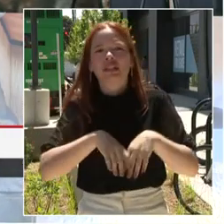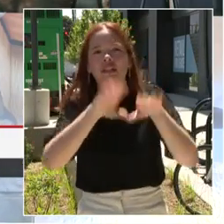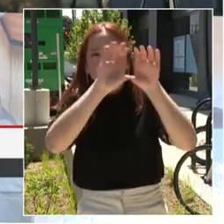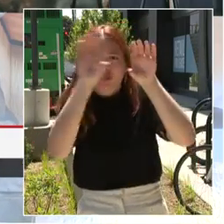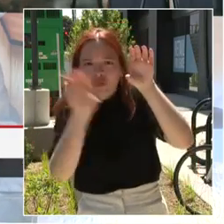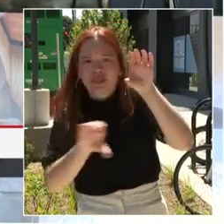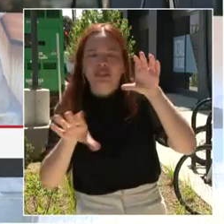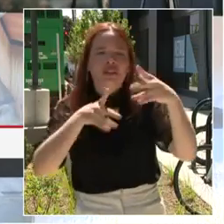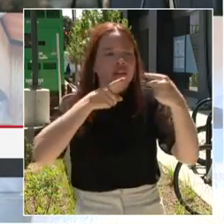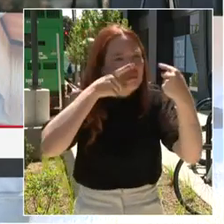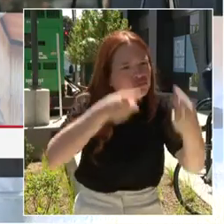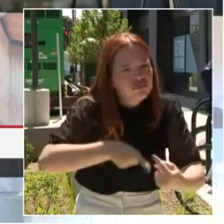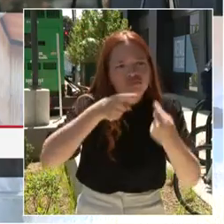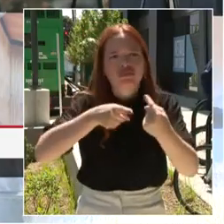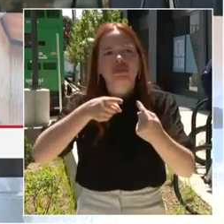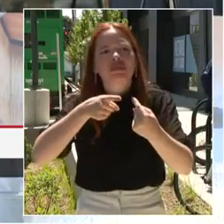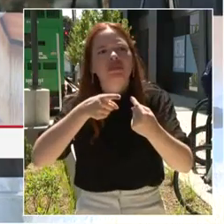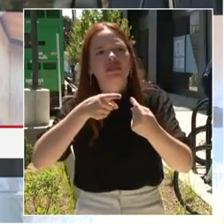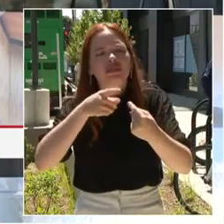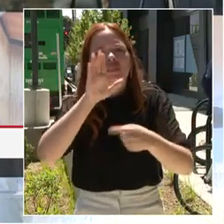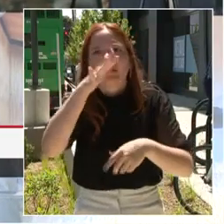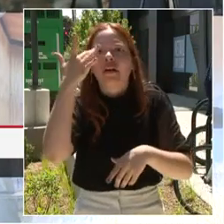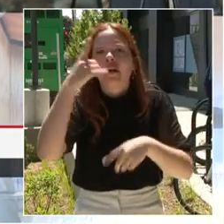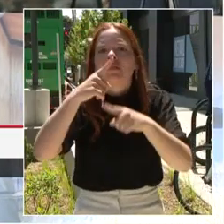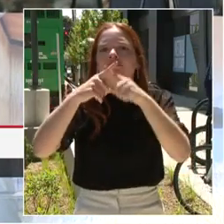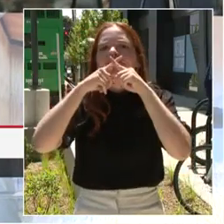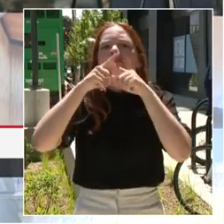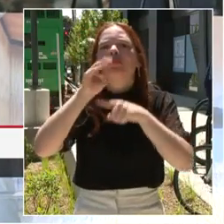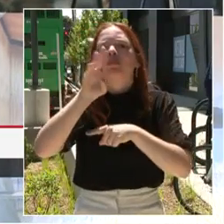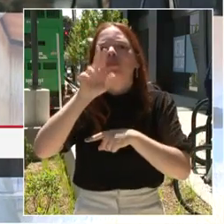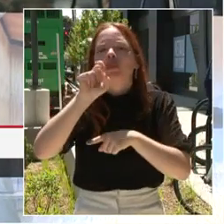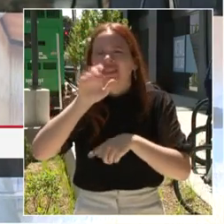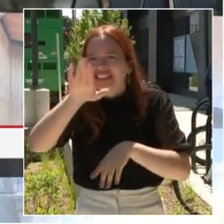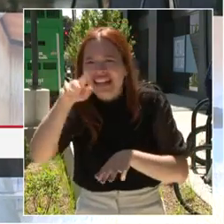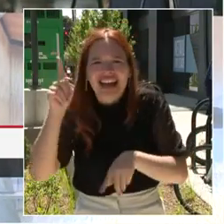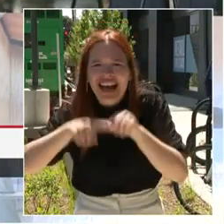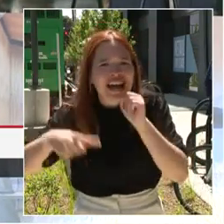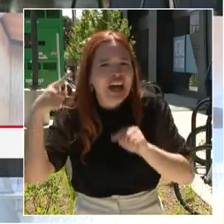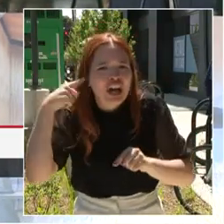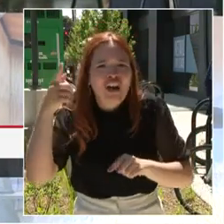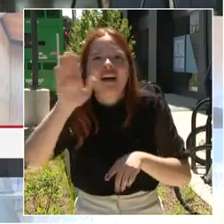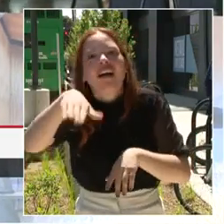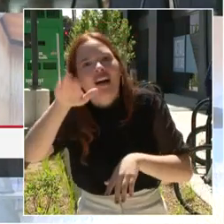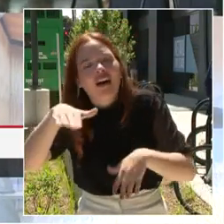speak up, or you're not on mute, stop yelling at your dog.